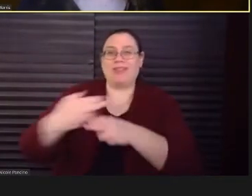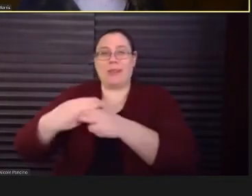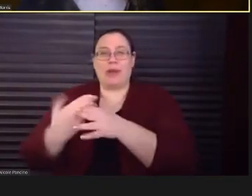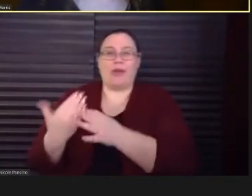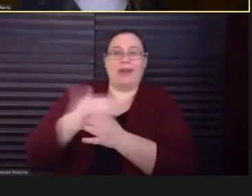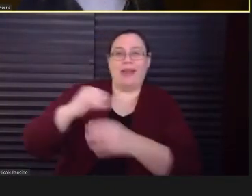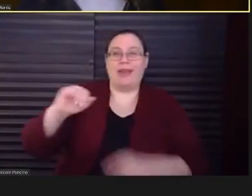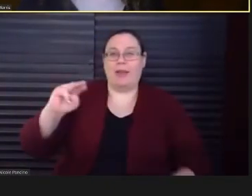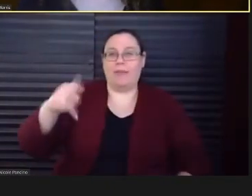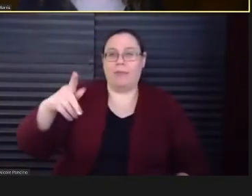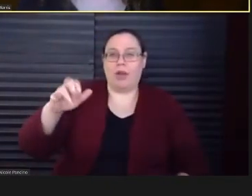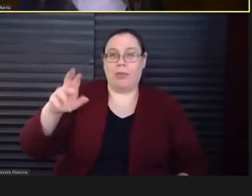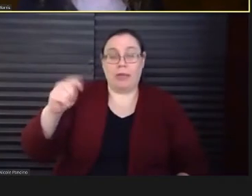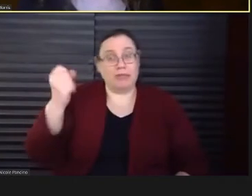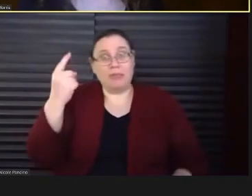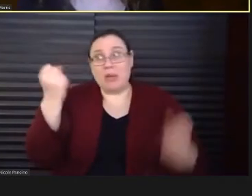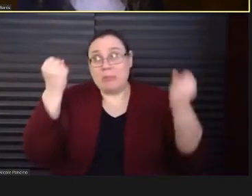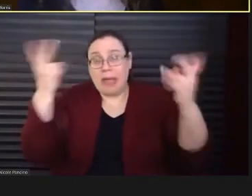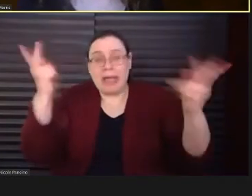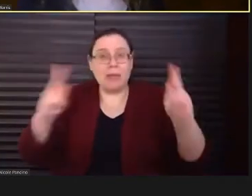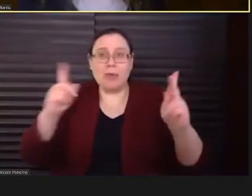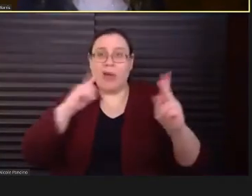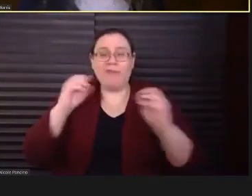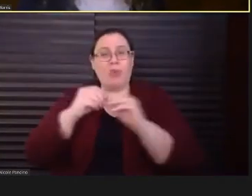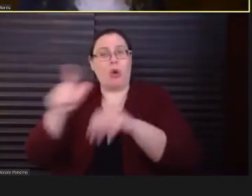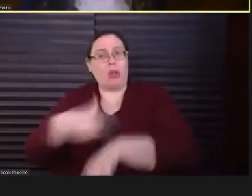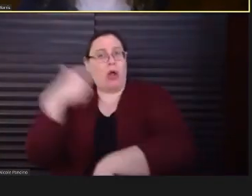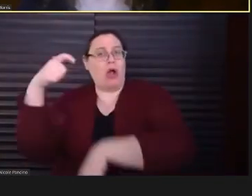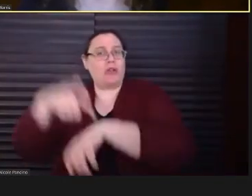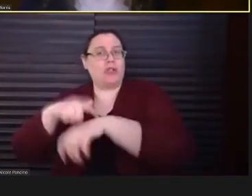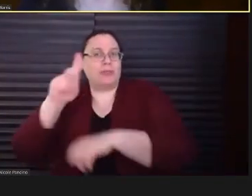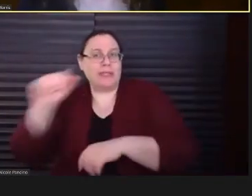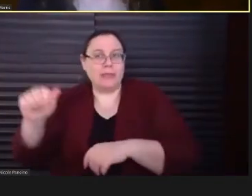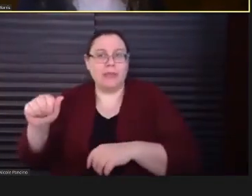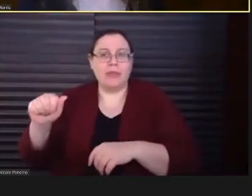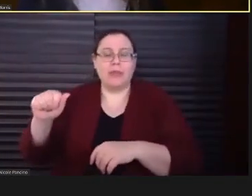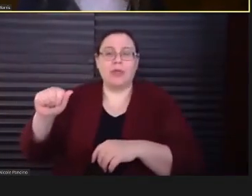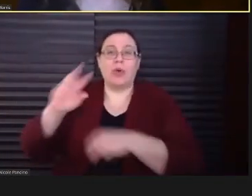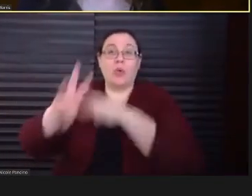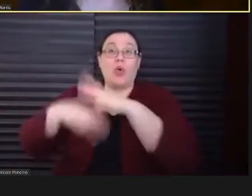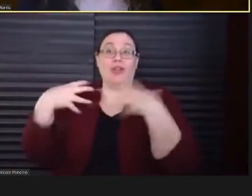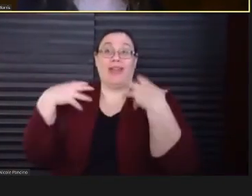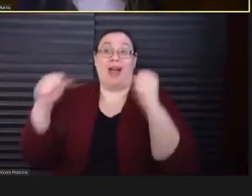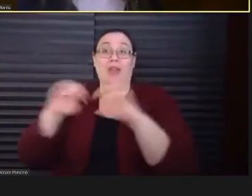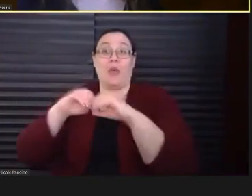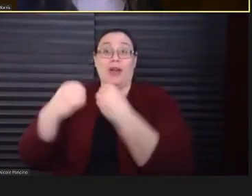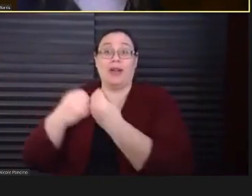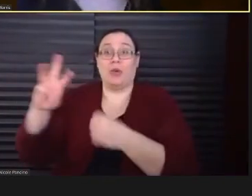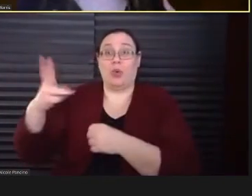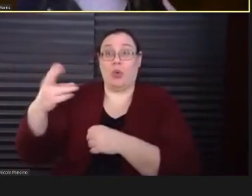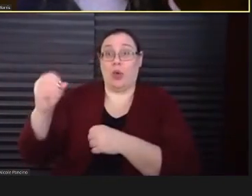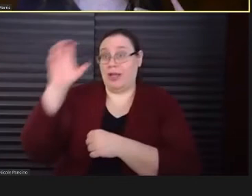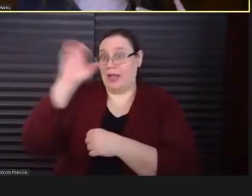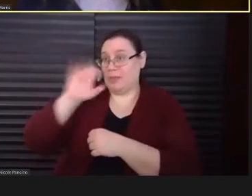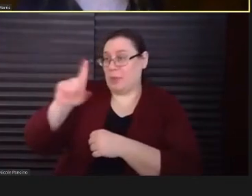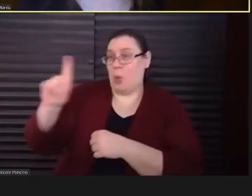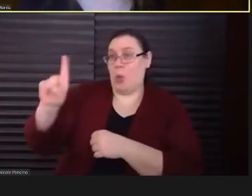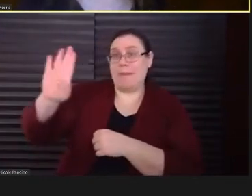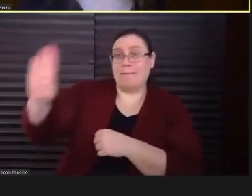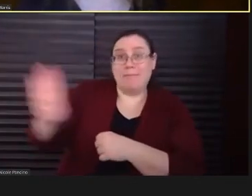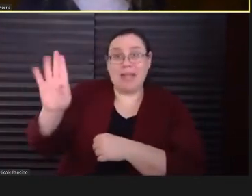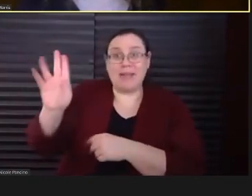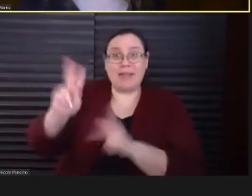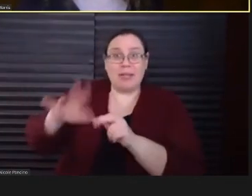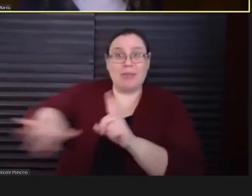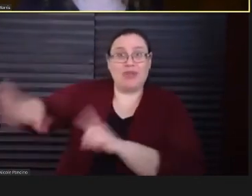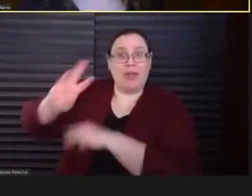population of people who have longer term disabilities. The World Health Organization estimates about 1 billion people worldwide. But every single one of